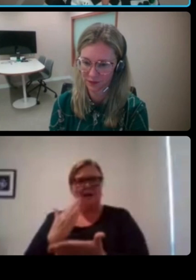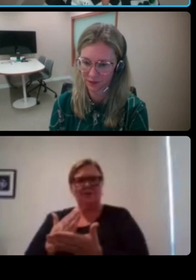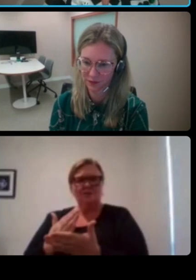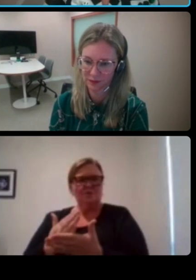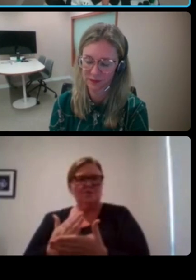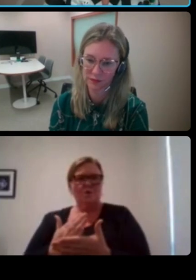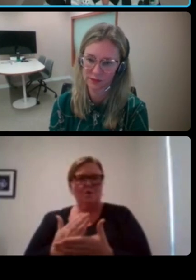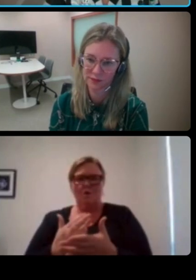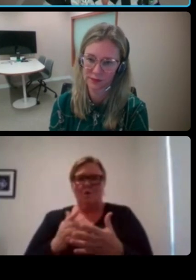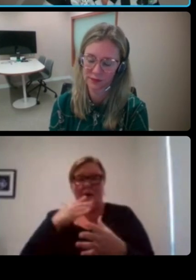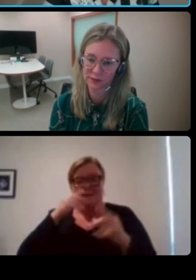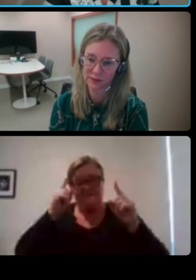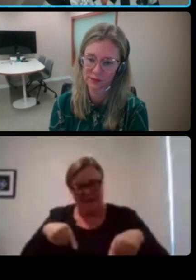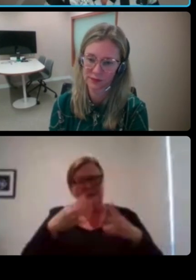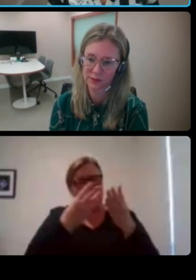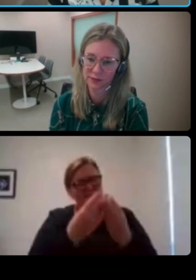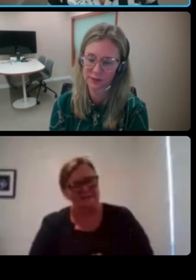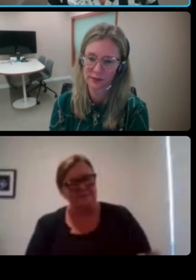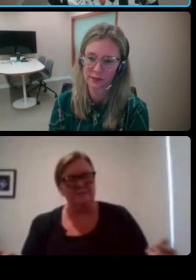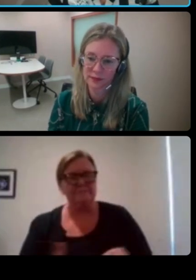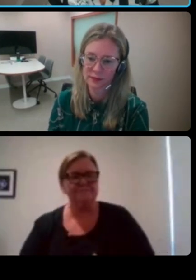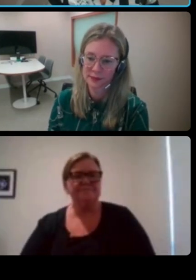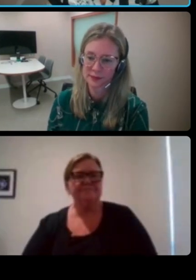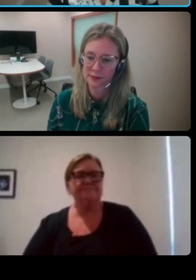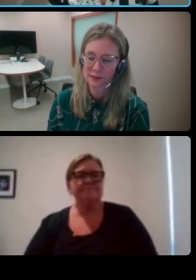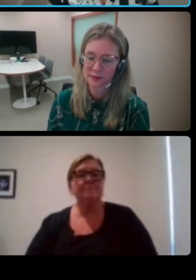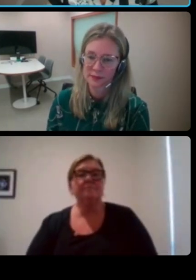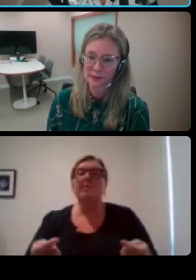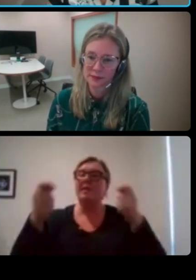as seamless as possible. So there's a question here about